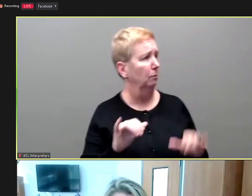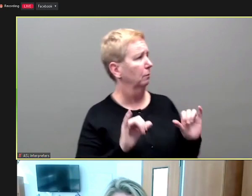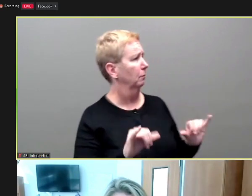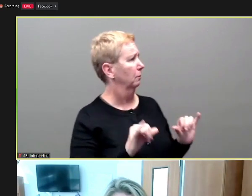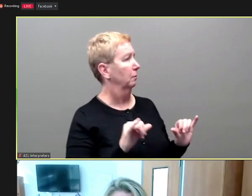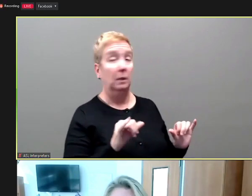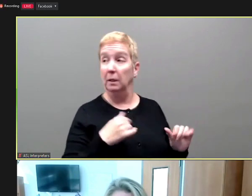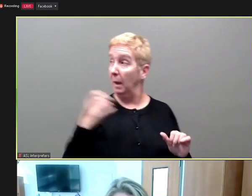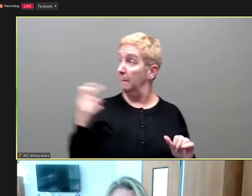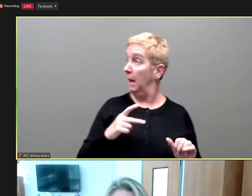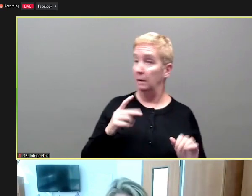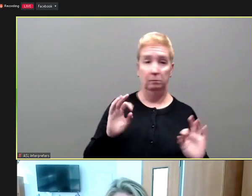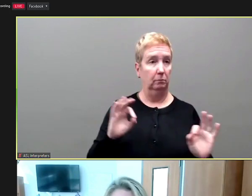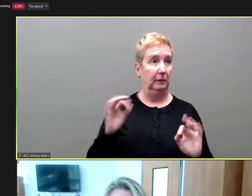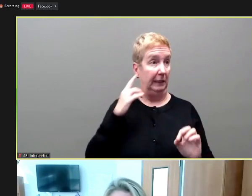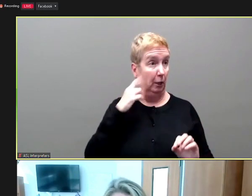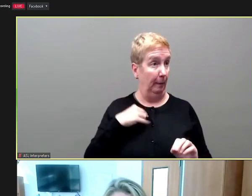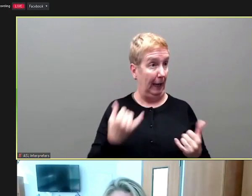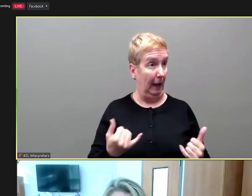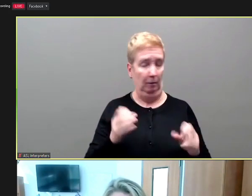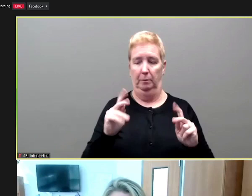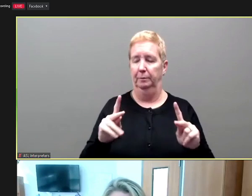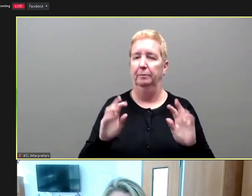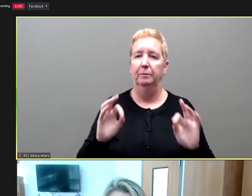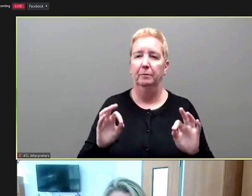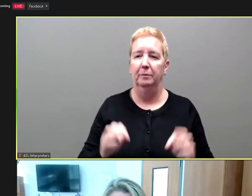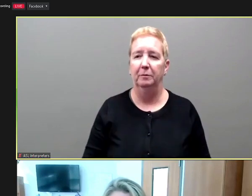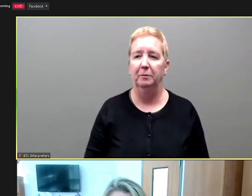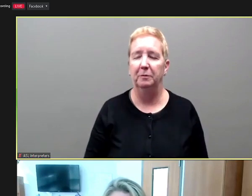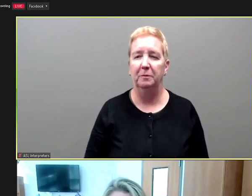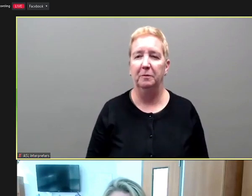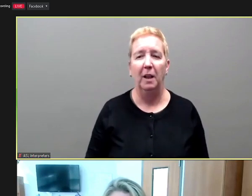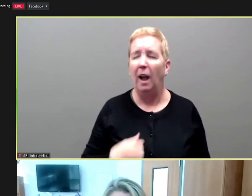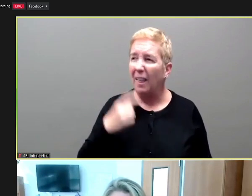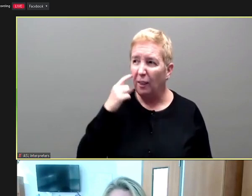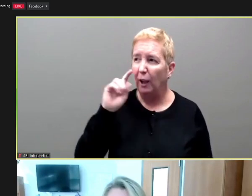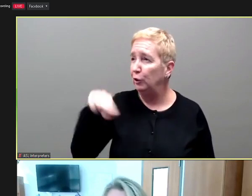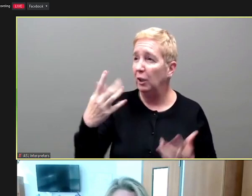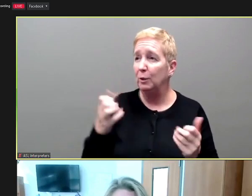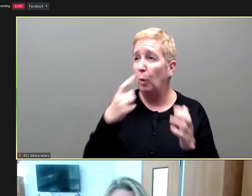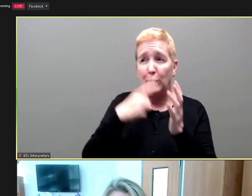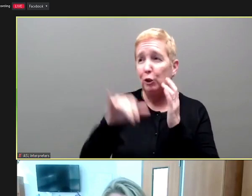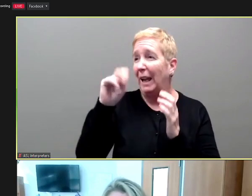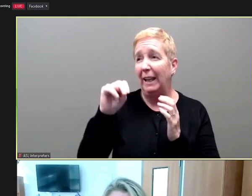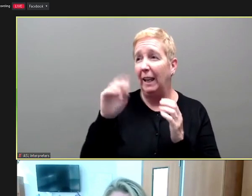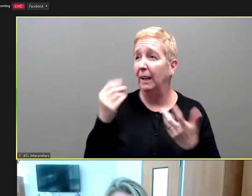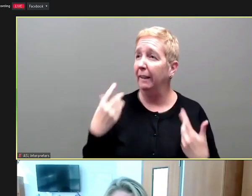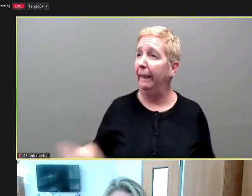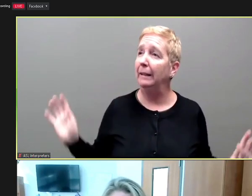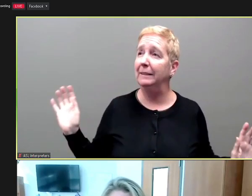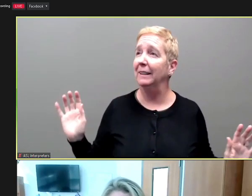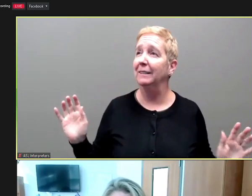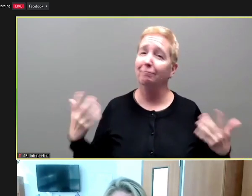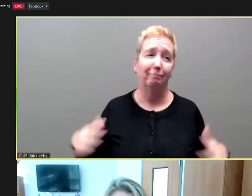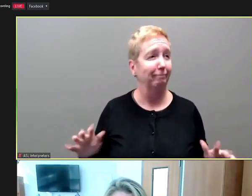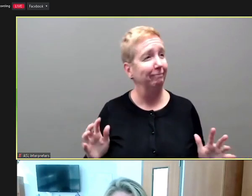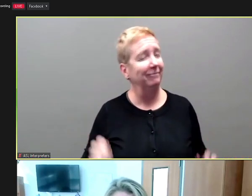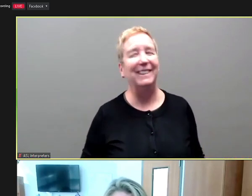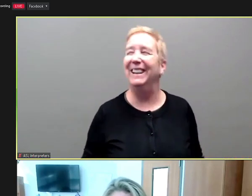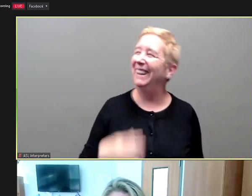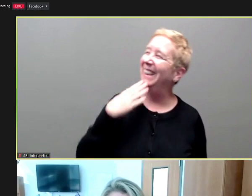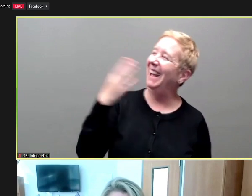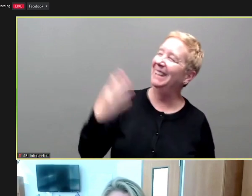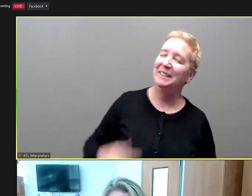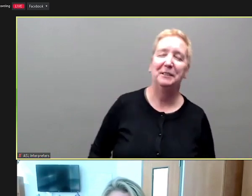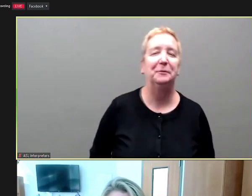I back? You good? You're back. All right, great. I thought you really just wanted to check in and that was it, but I That's guess it. you're probably Just going to wanted ask to a